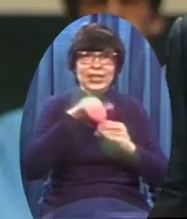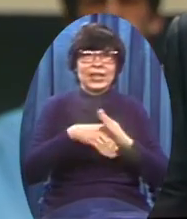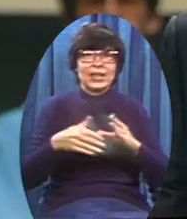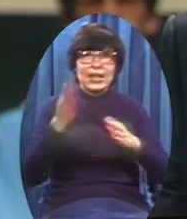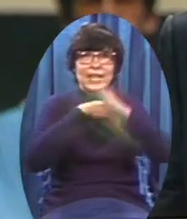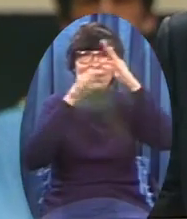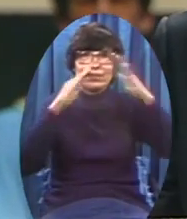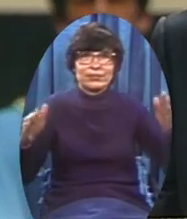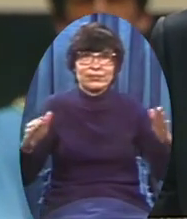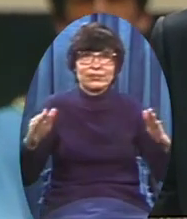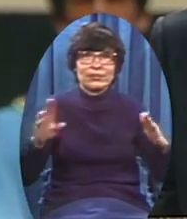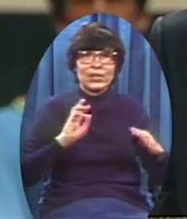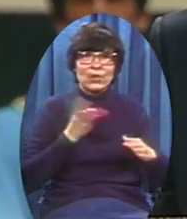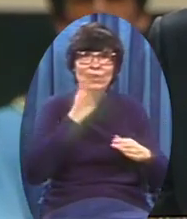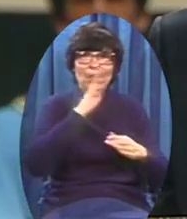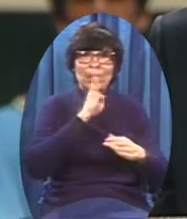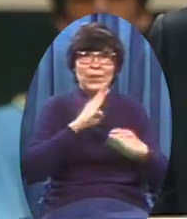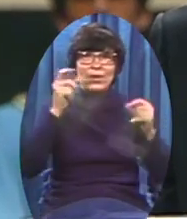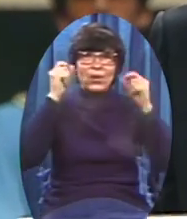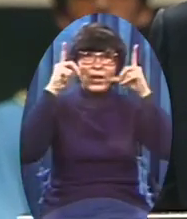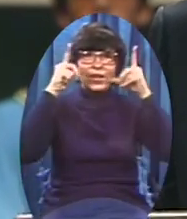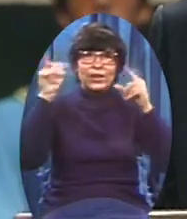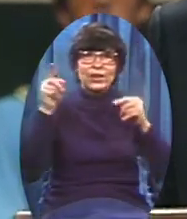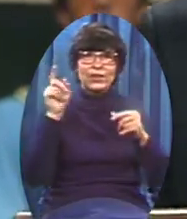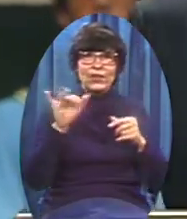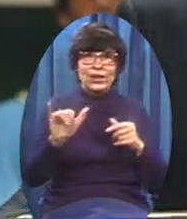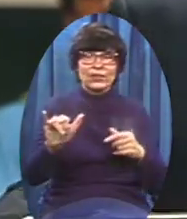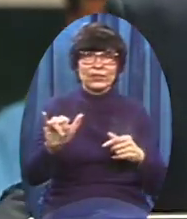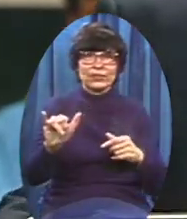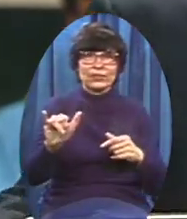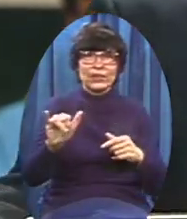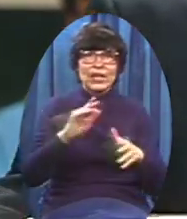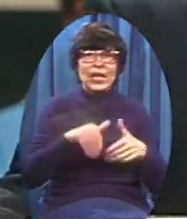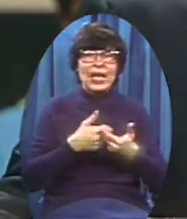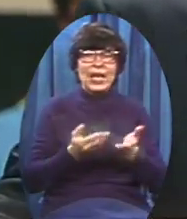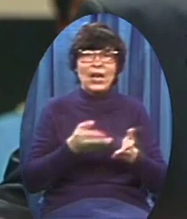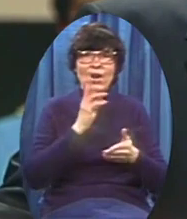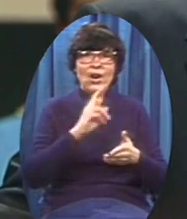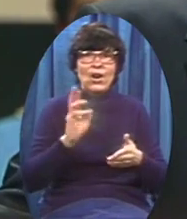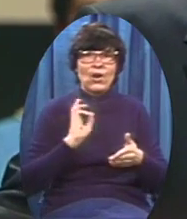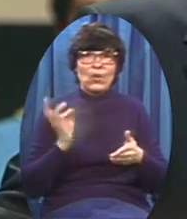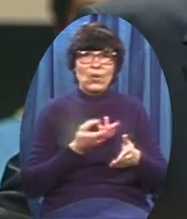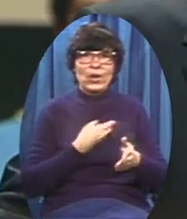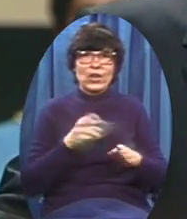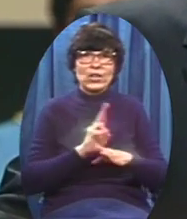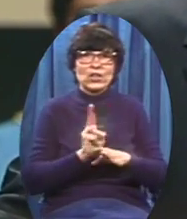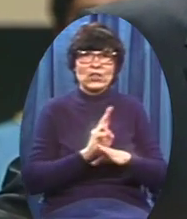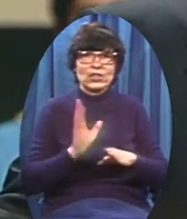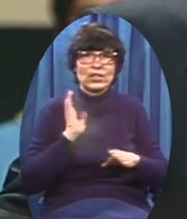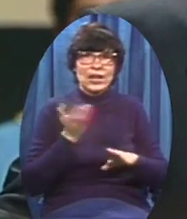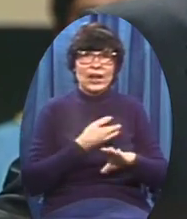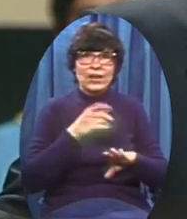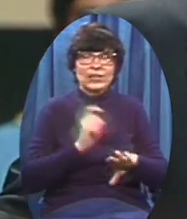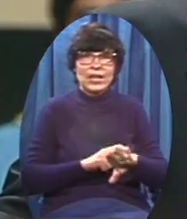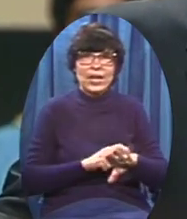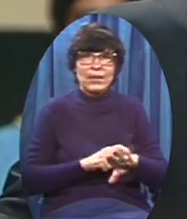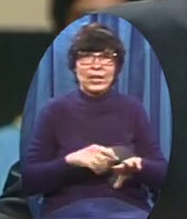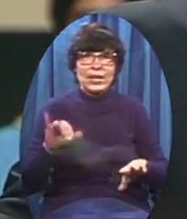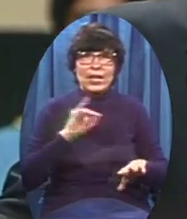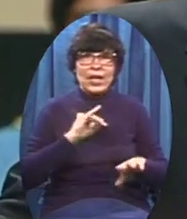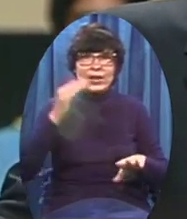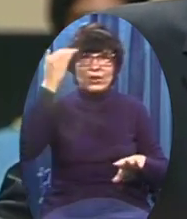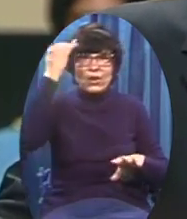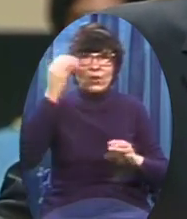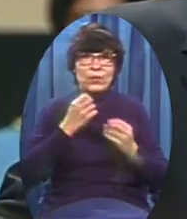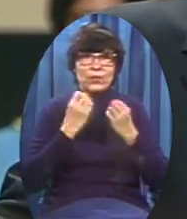Time. How are we using our time? I know a lot of godly saints that spend about 4 hours a day, Monday